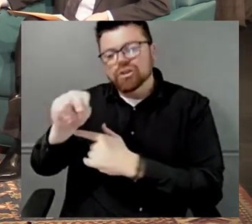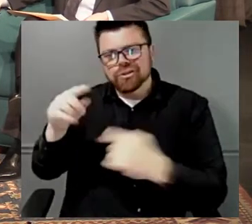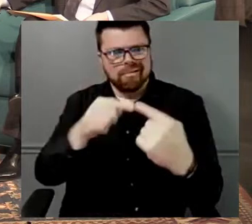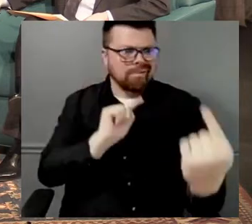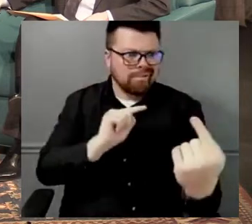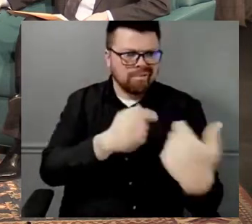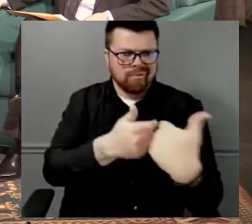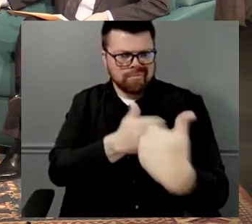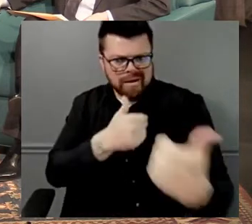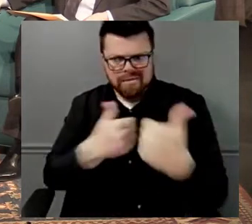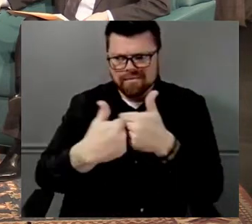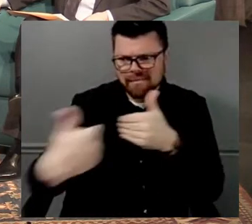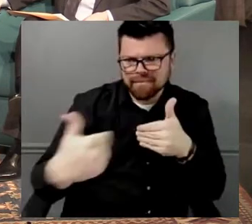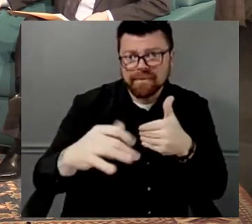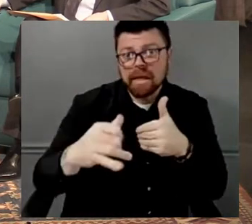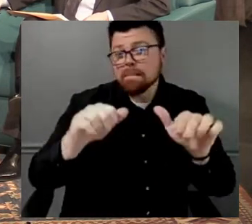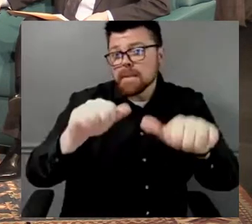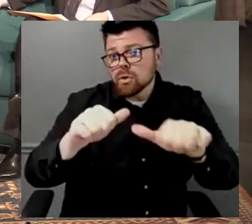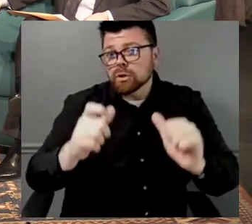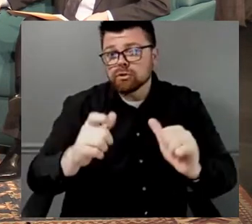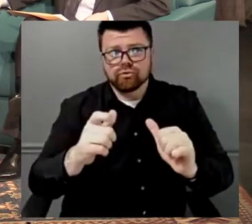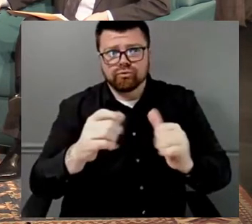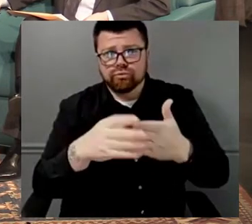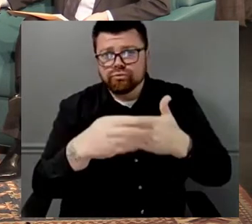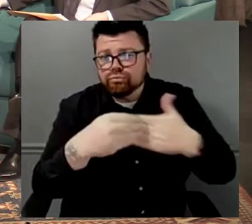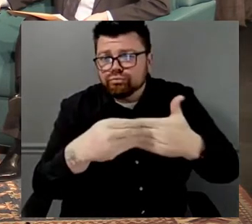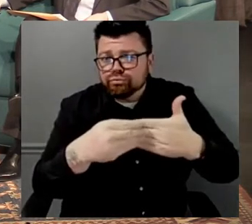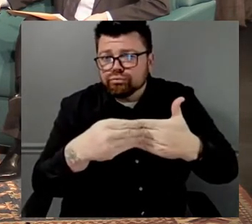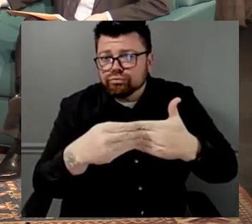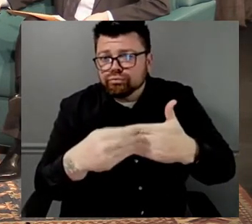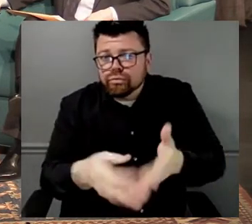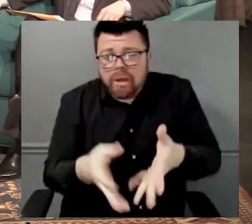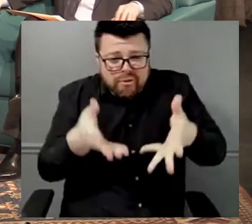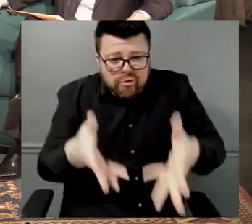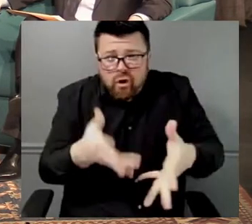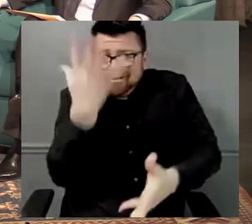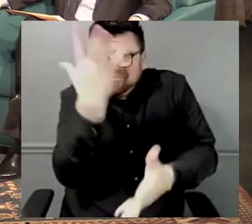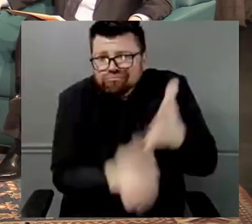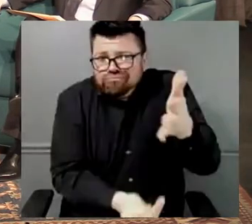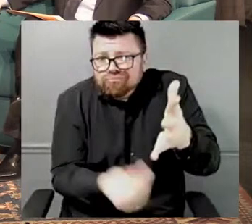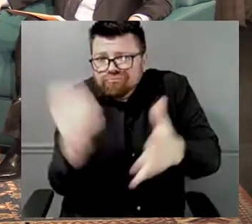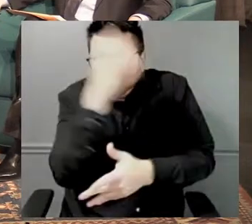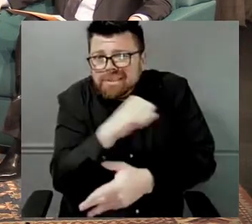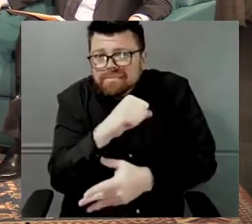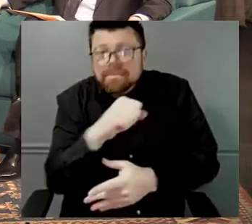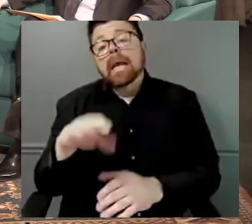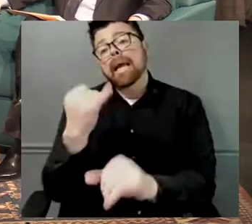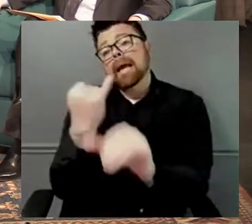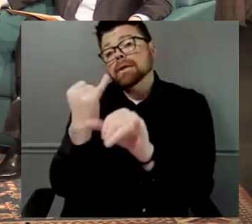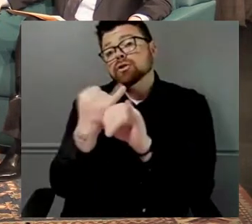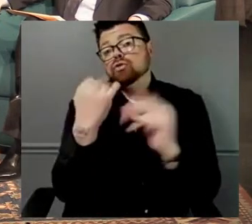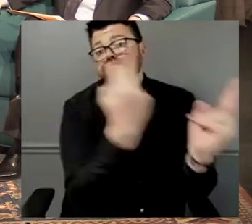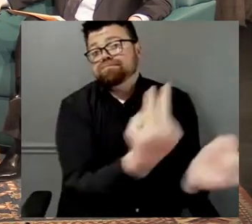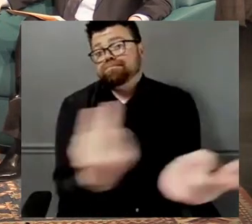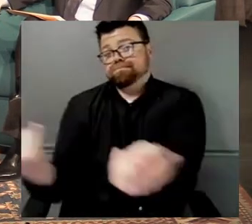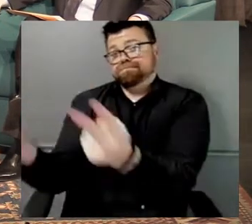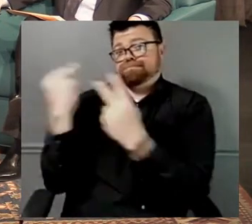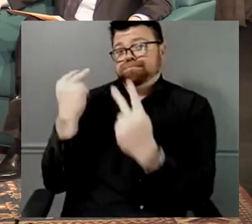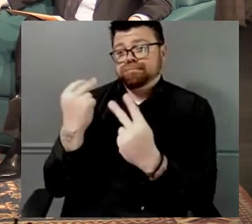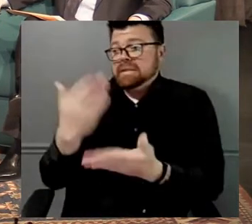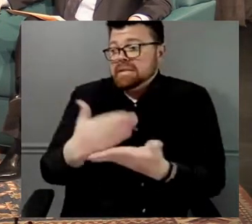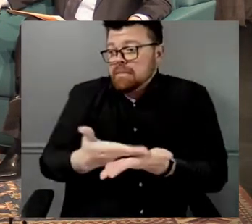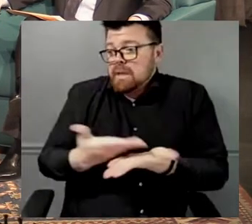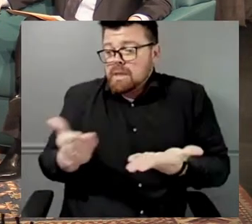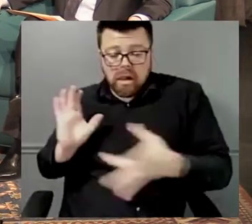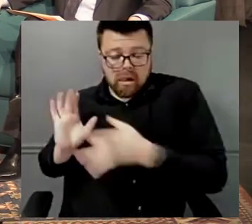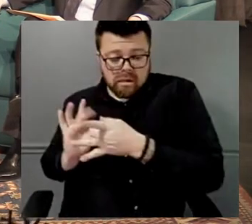polarization, that ability to compromise is being lost. But institutions, I think, reflect back some things that are present in the